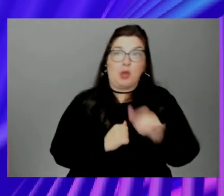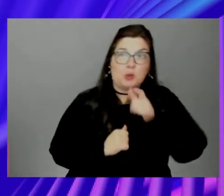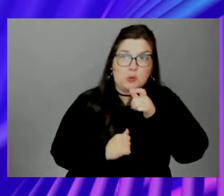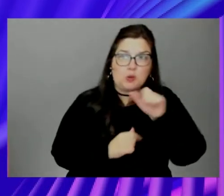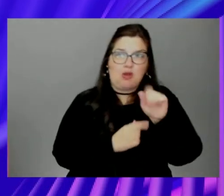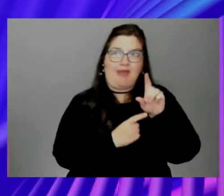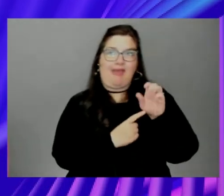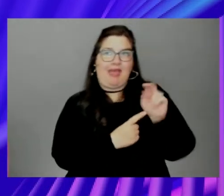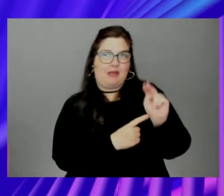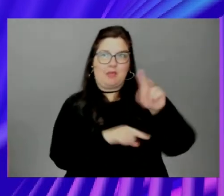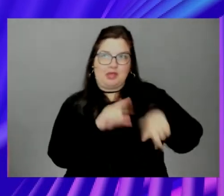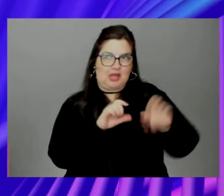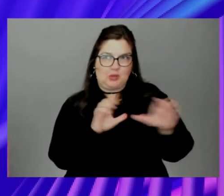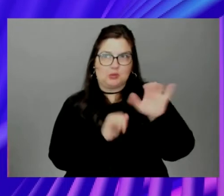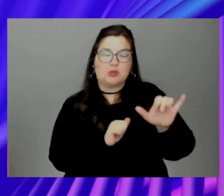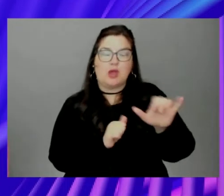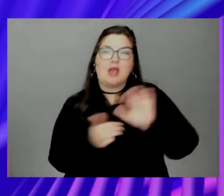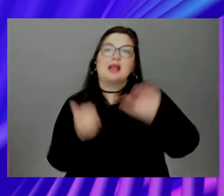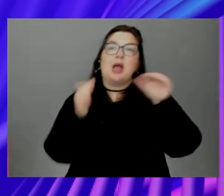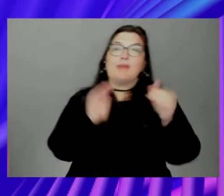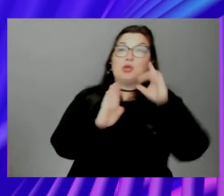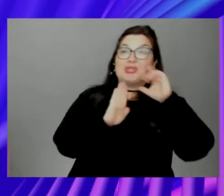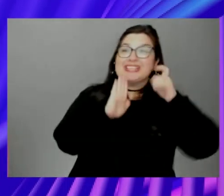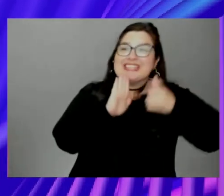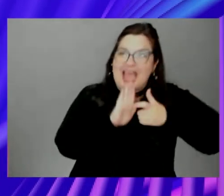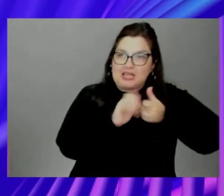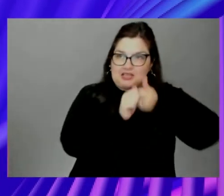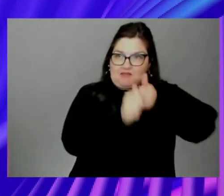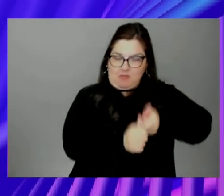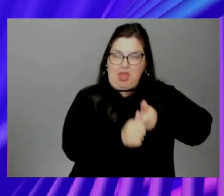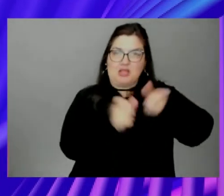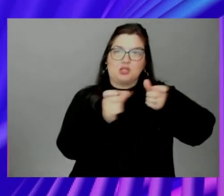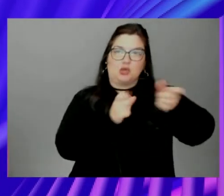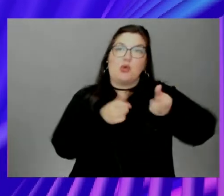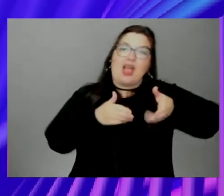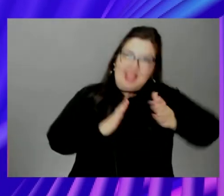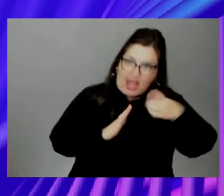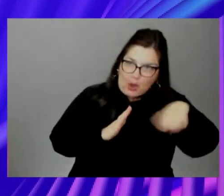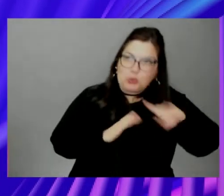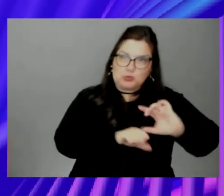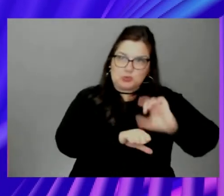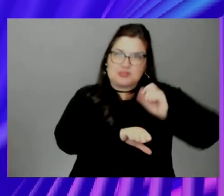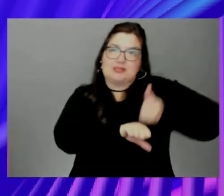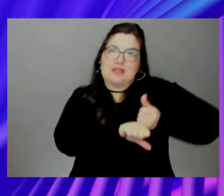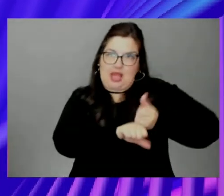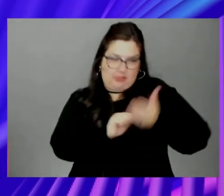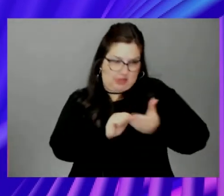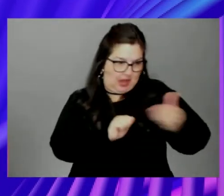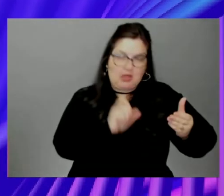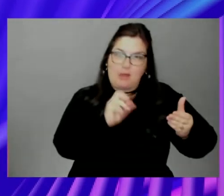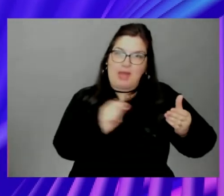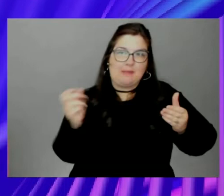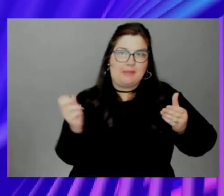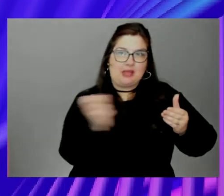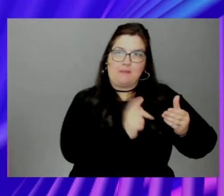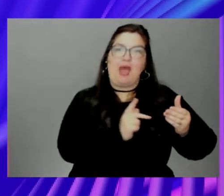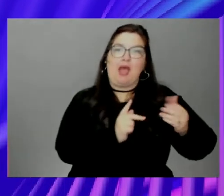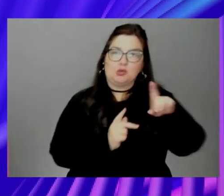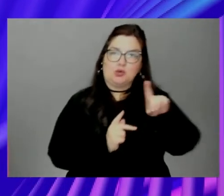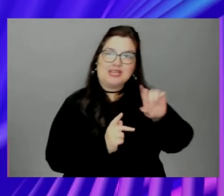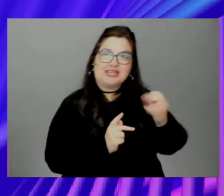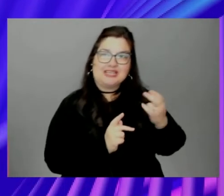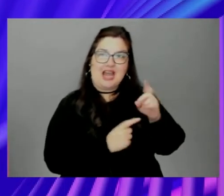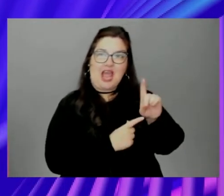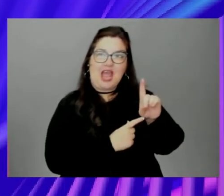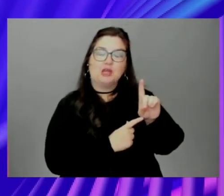a detective-based control that would allow you to create that artifact, but it would immediately come back to my dashboard. And because we try